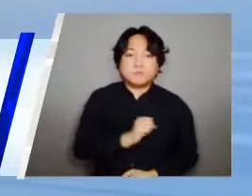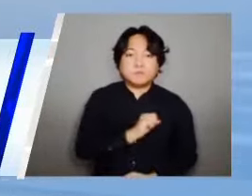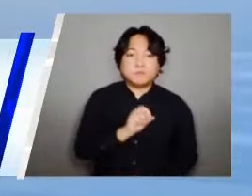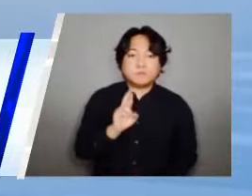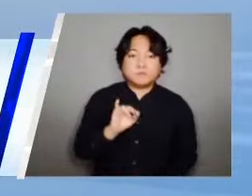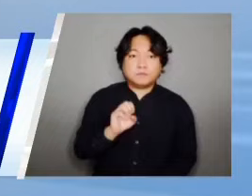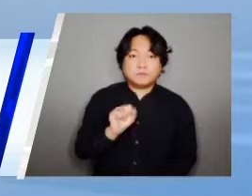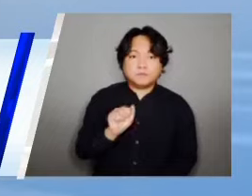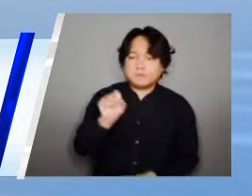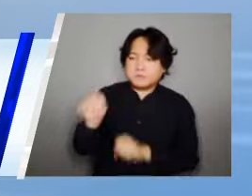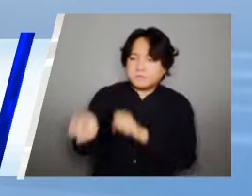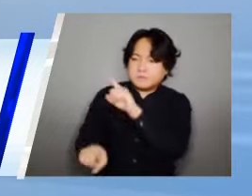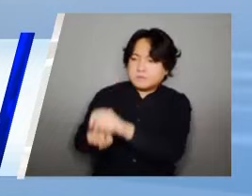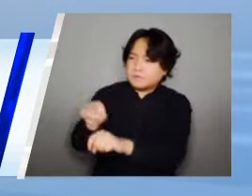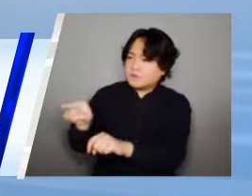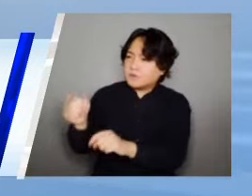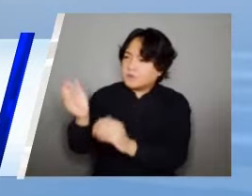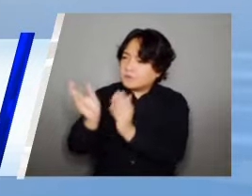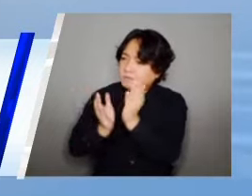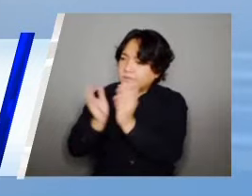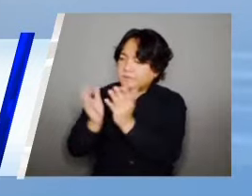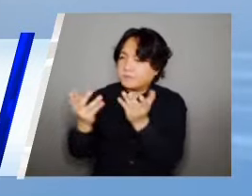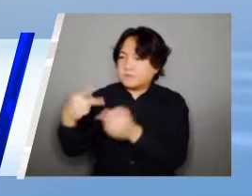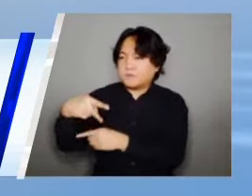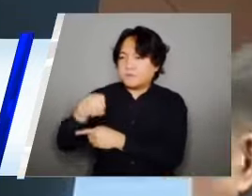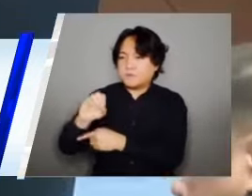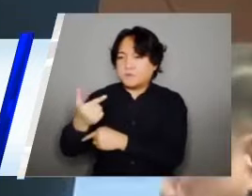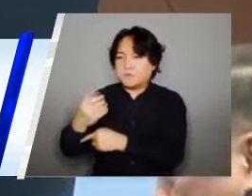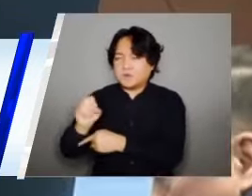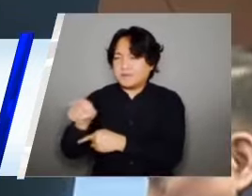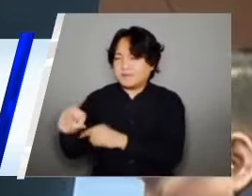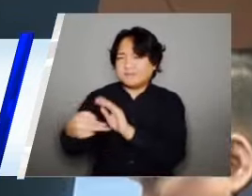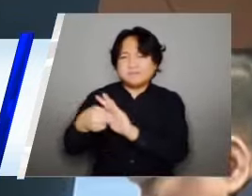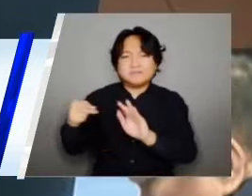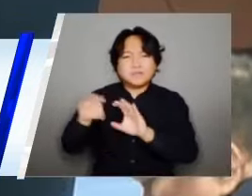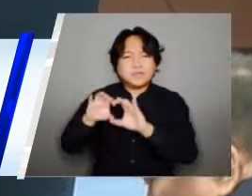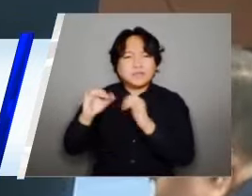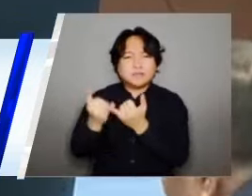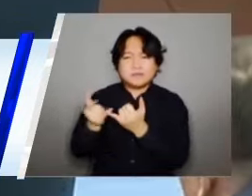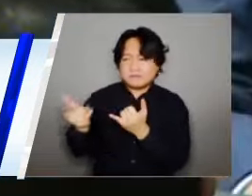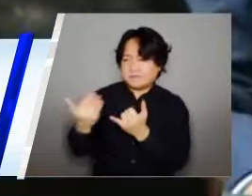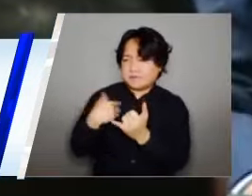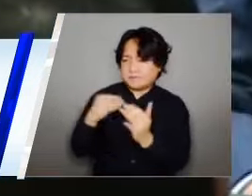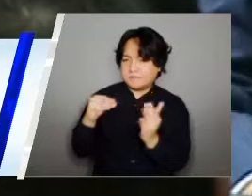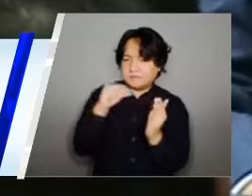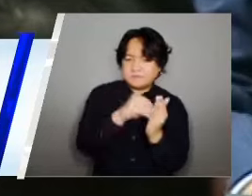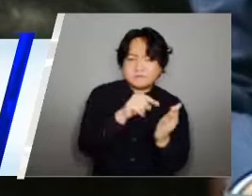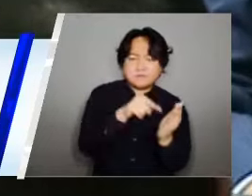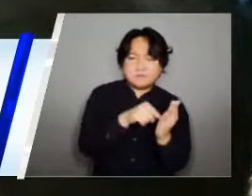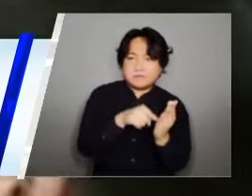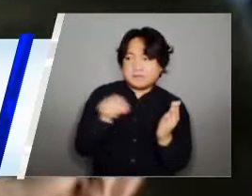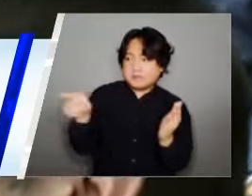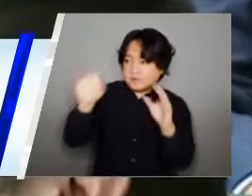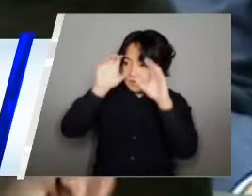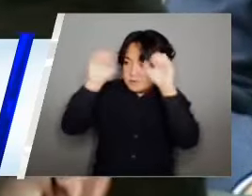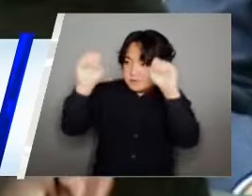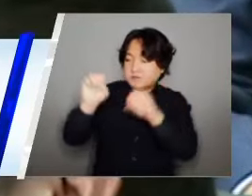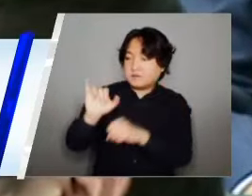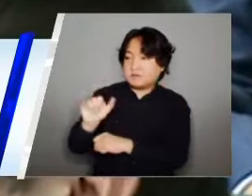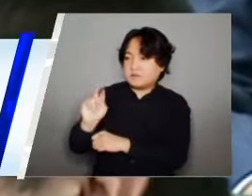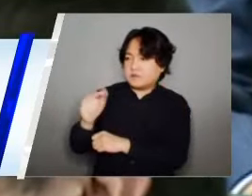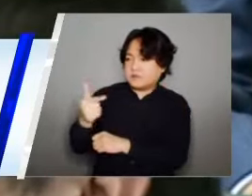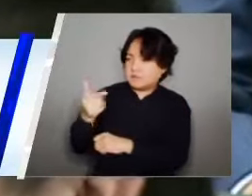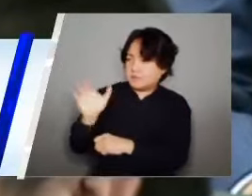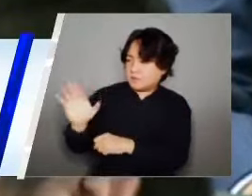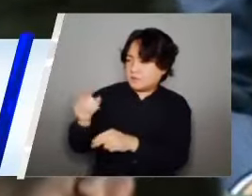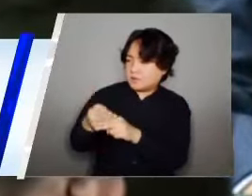Pogo service provider na oron kung saan nakalistang presidente si the